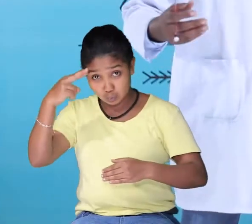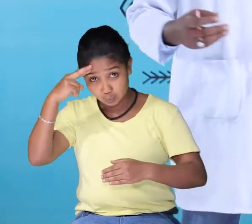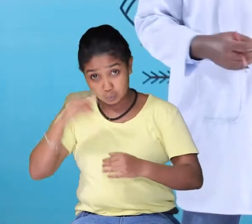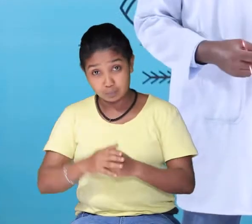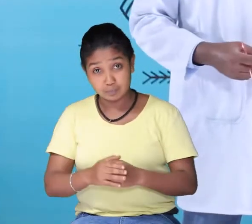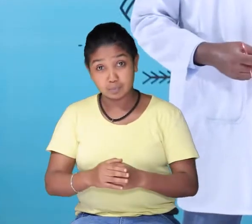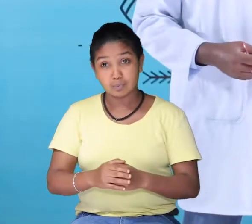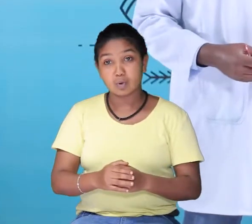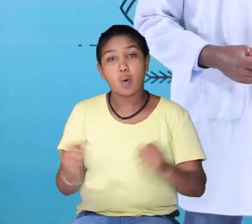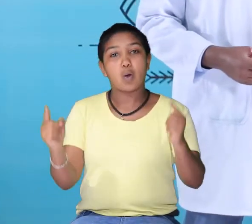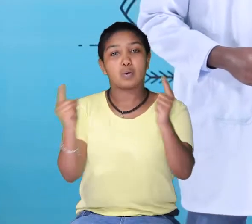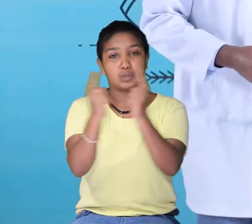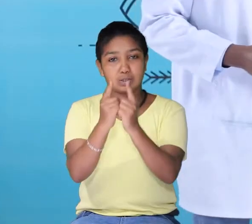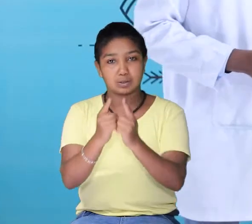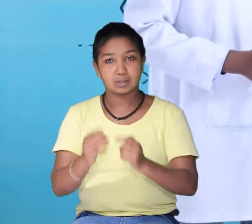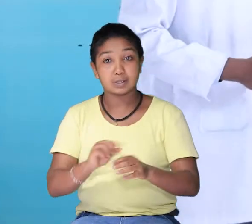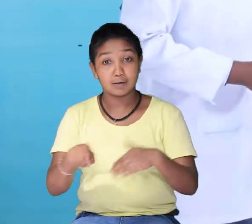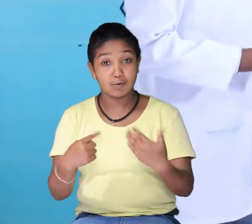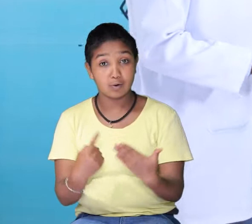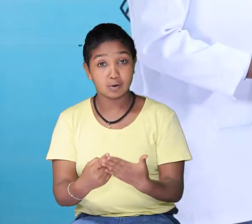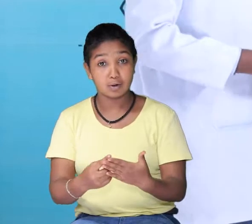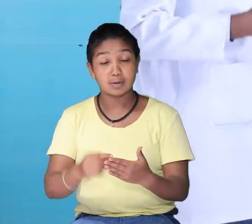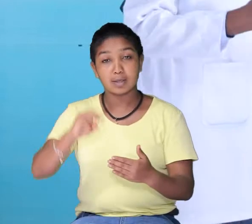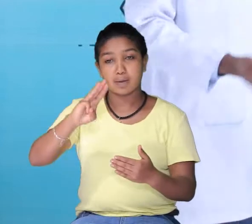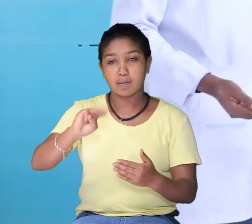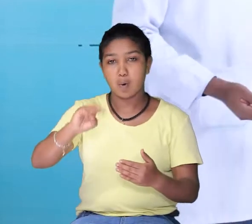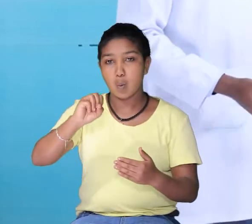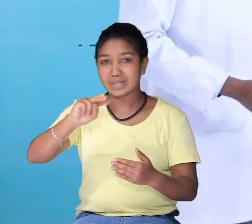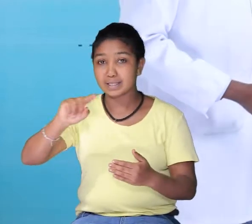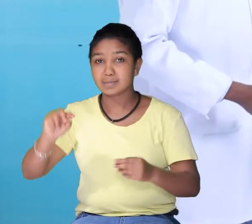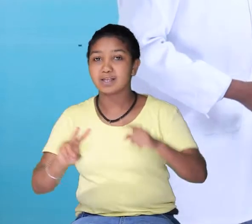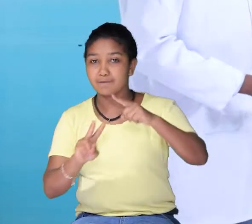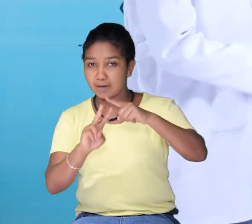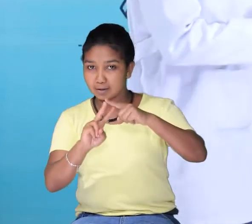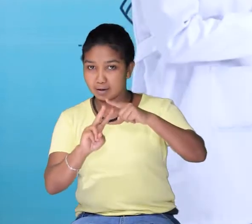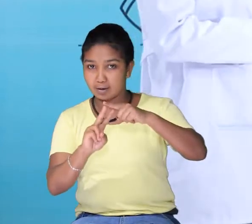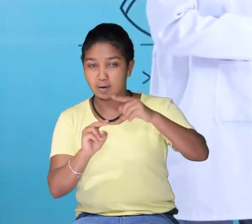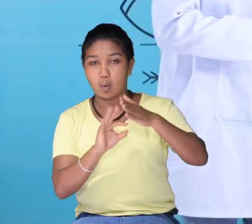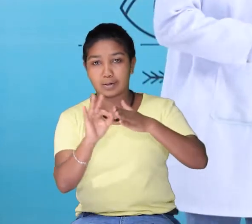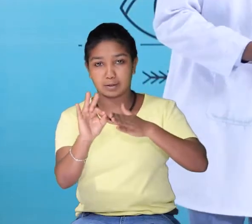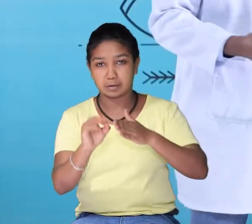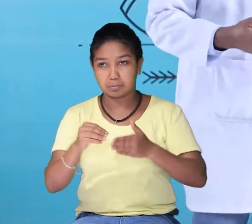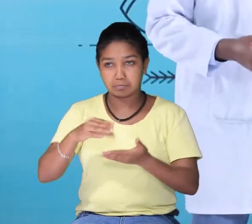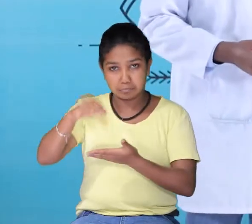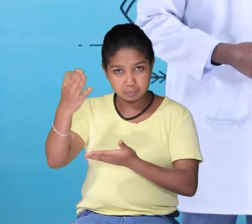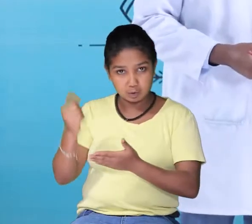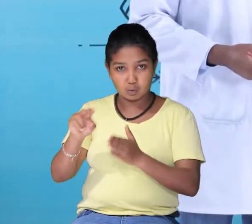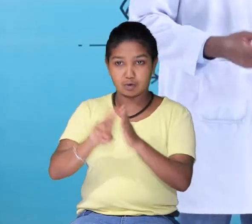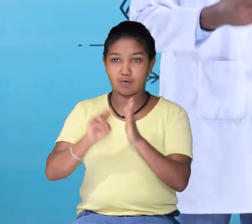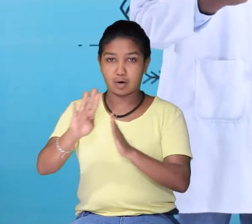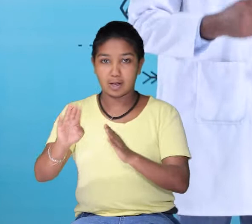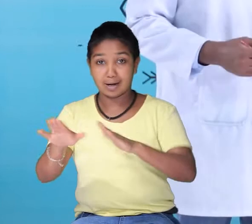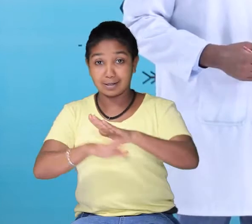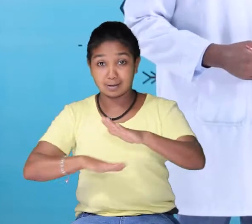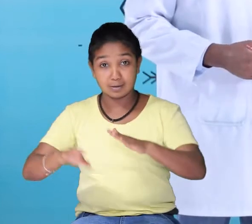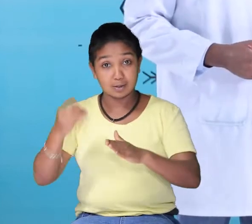due to collision. Okay? Therefore, momentum is a vector quantity. Actually, you have learned this concept in Unit 4 under